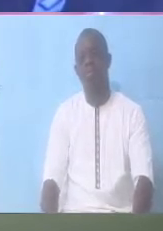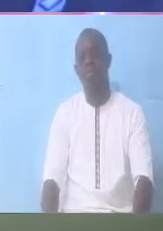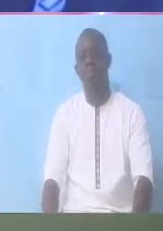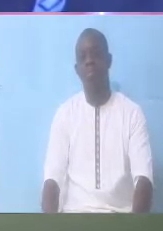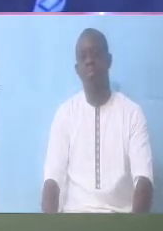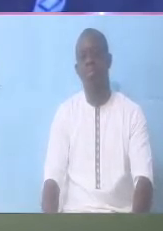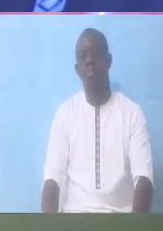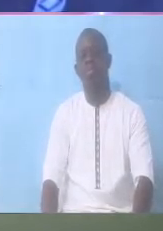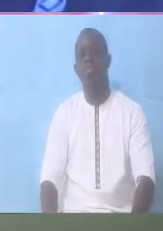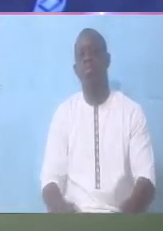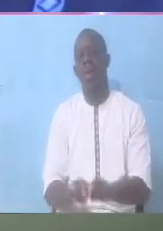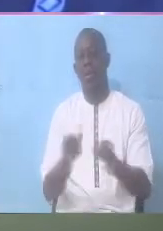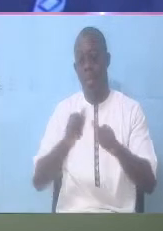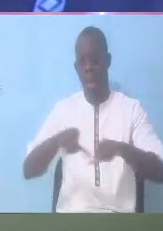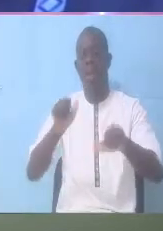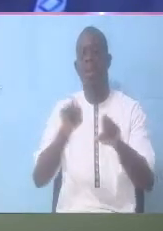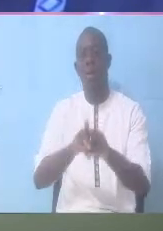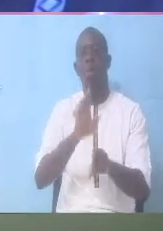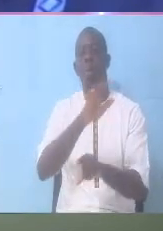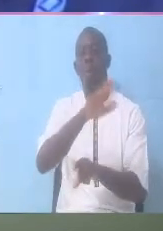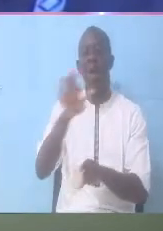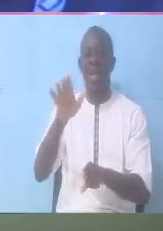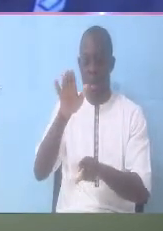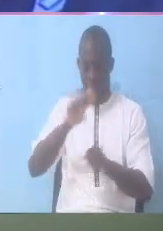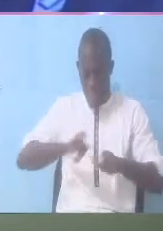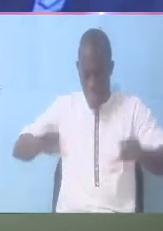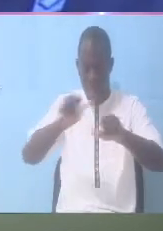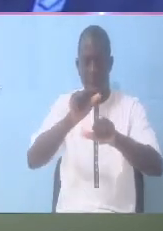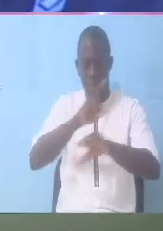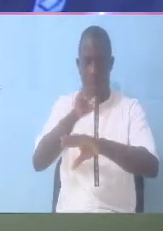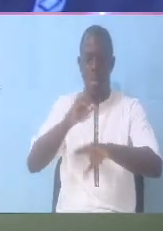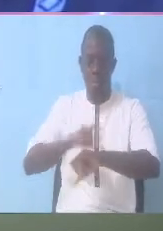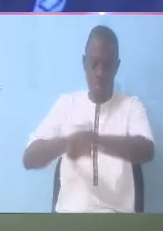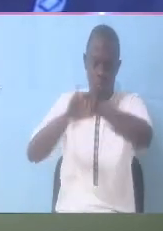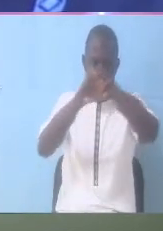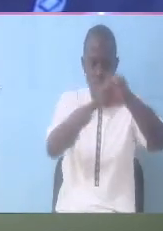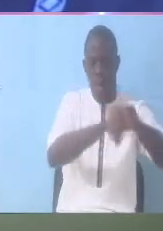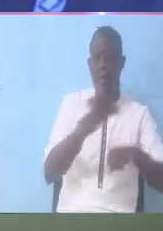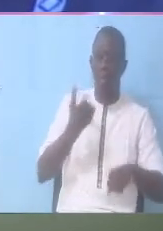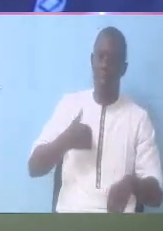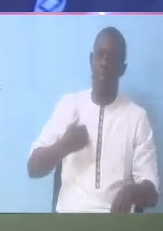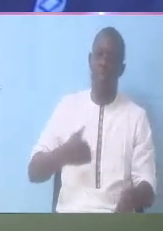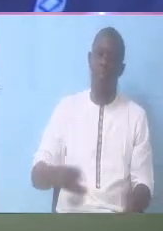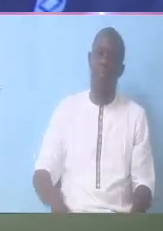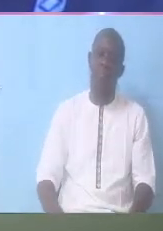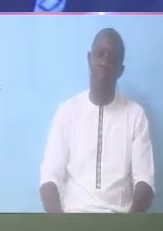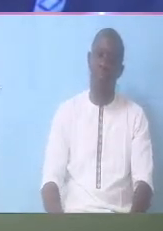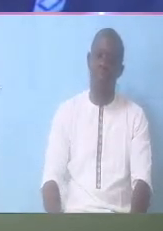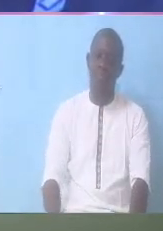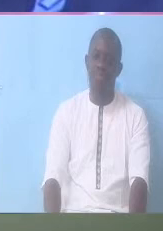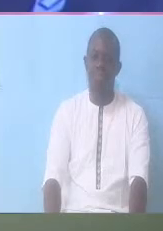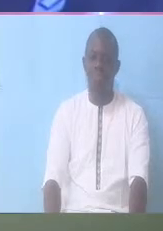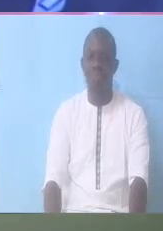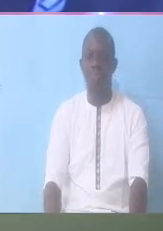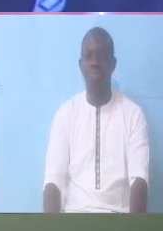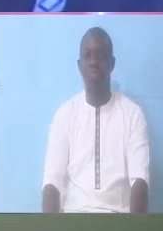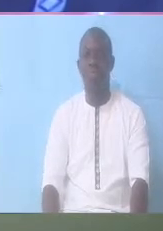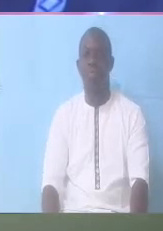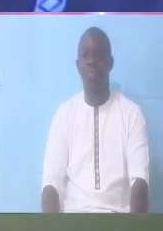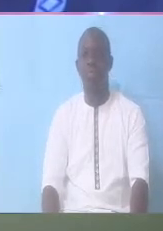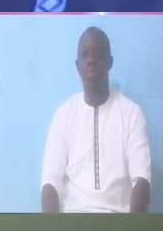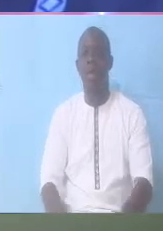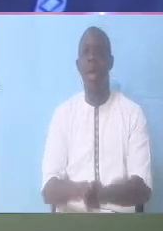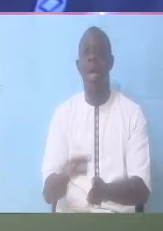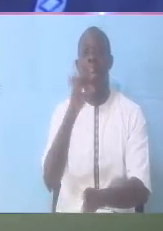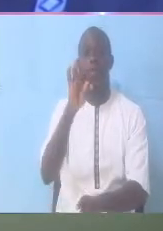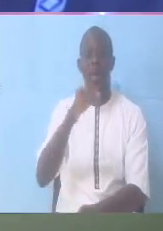Geolebeda, Altadum Dami. Yo, G Dinkira Lebije, yes, somebody. Yes, so even my father's best friend